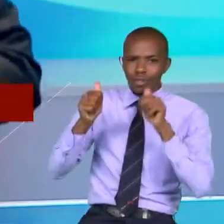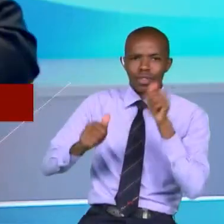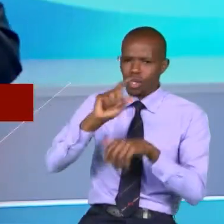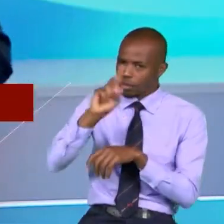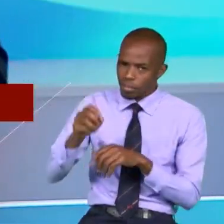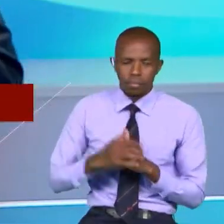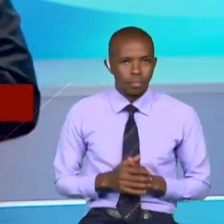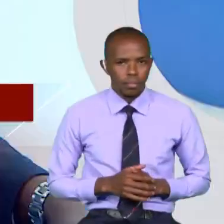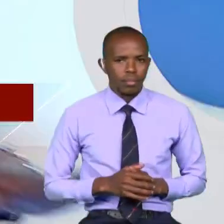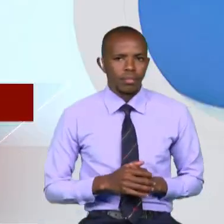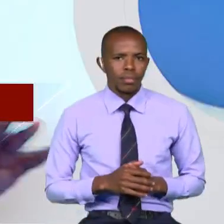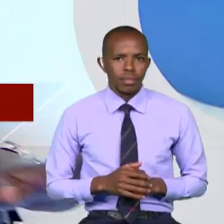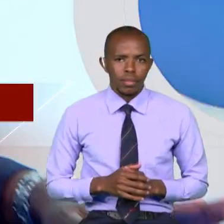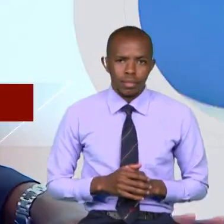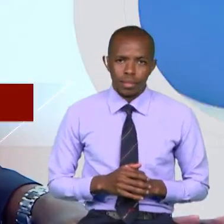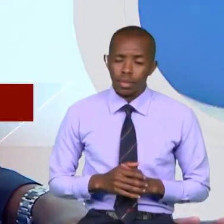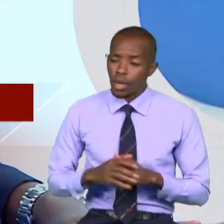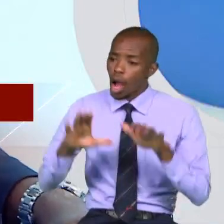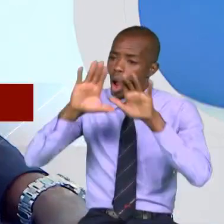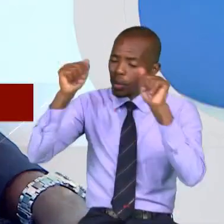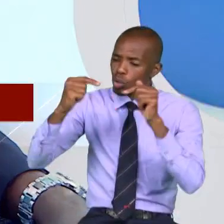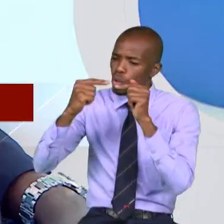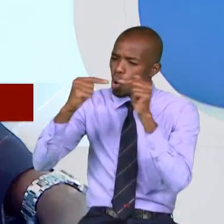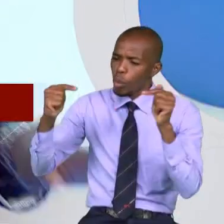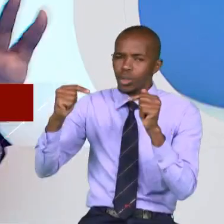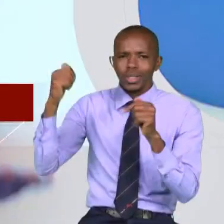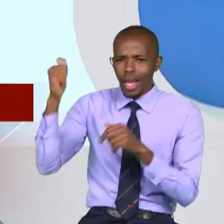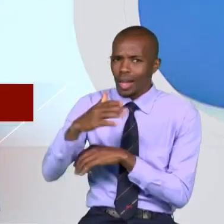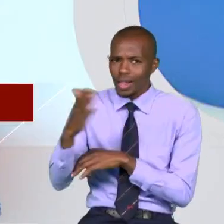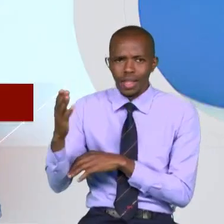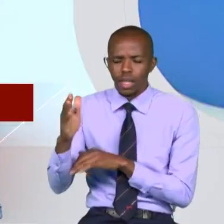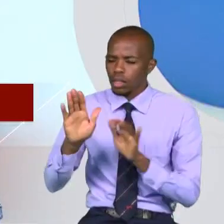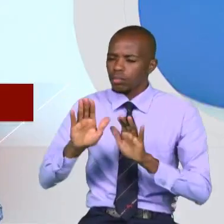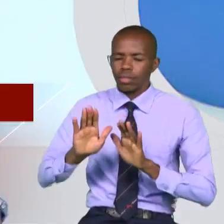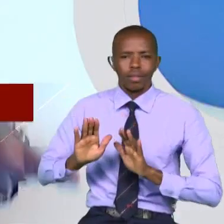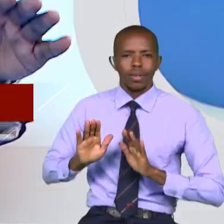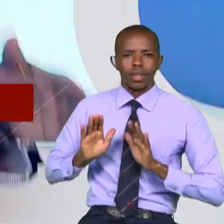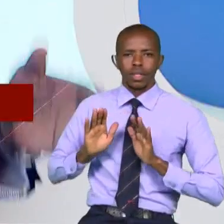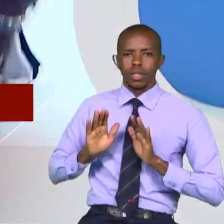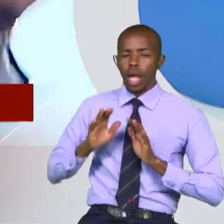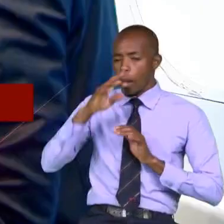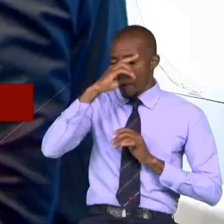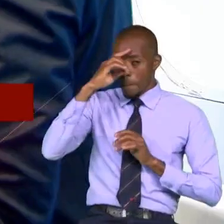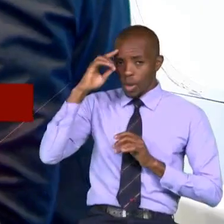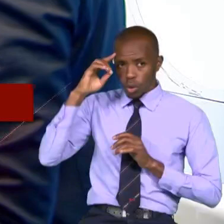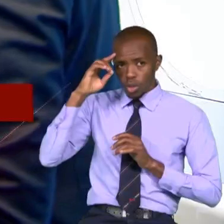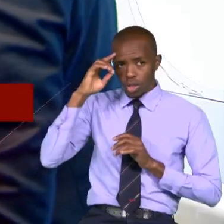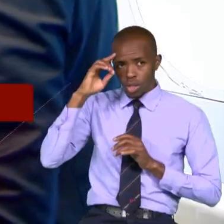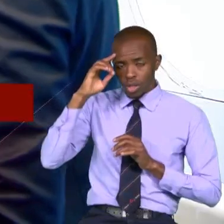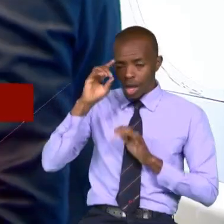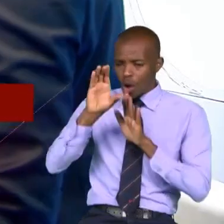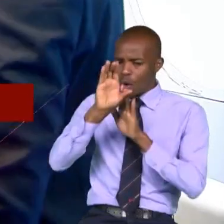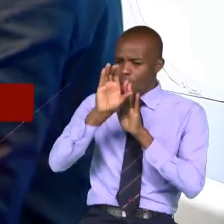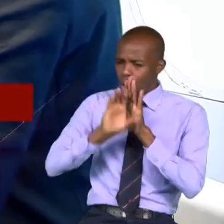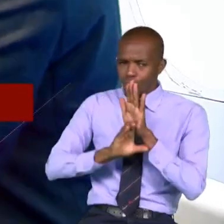wherever the deputy president opposes anything, please run away from him. Because he's going to. This constitution is